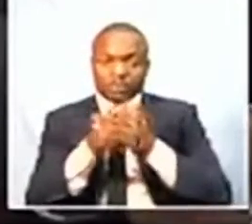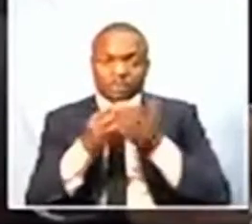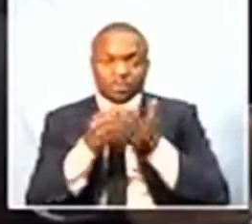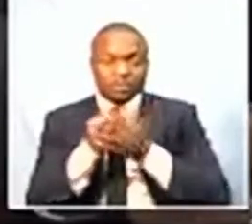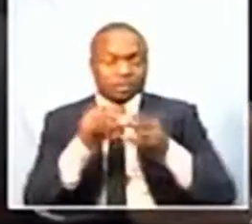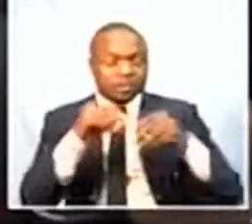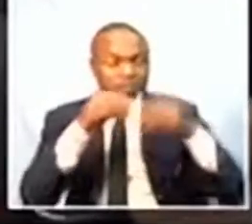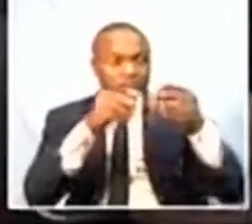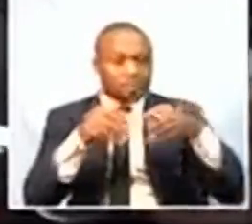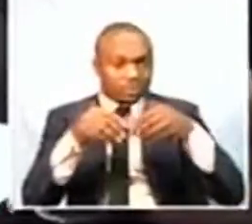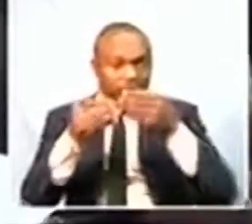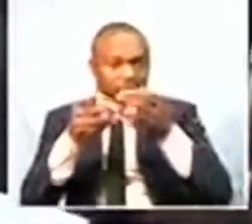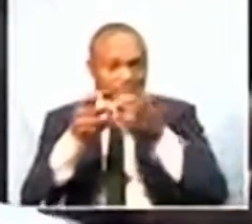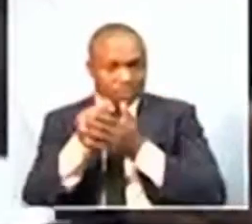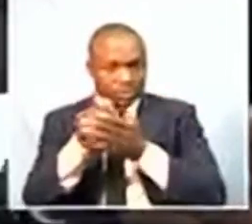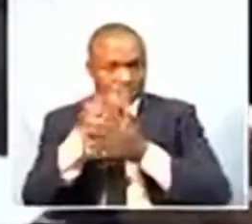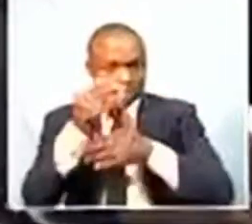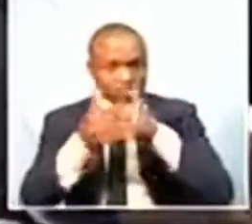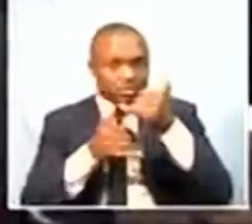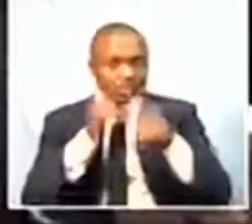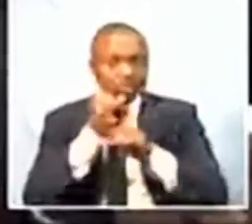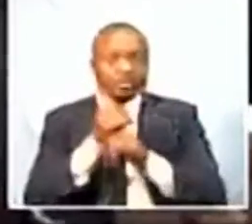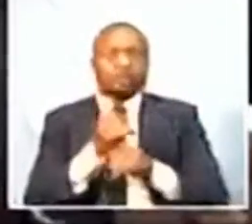spent within the financial year.